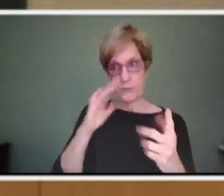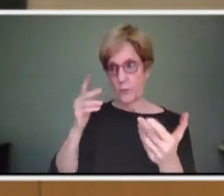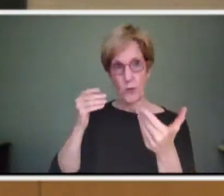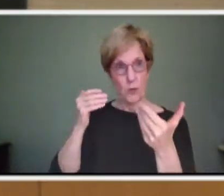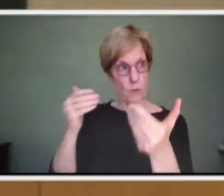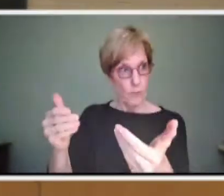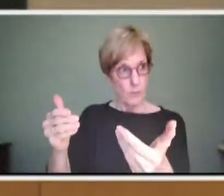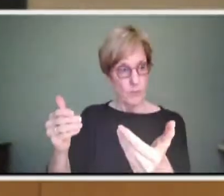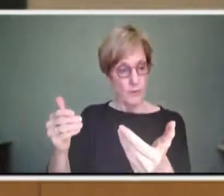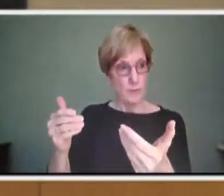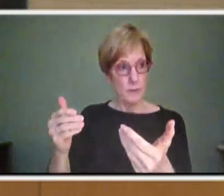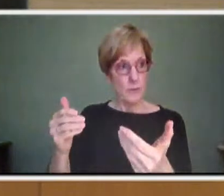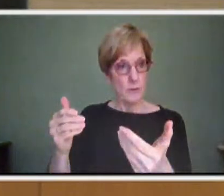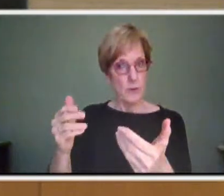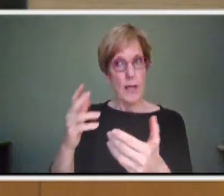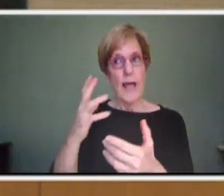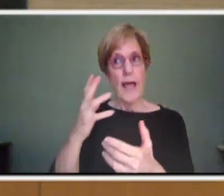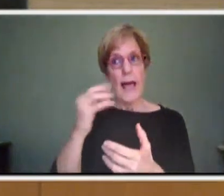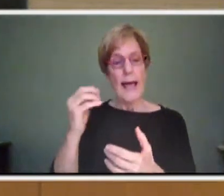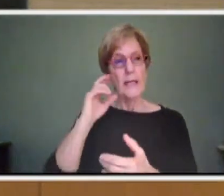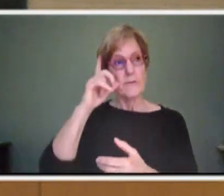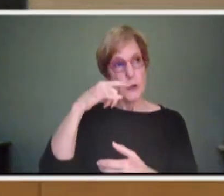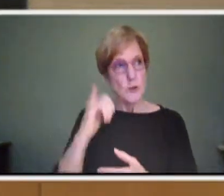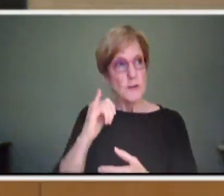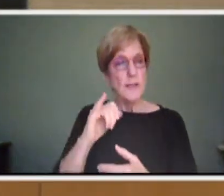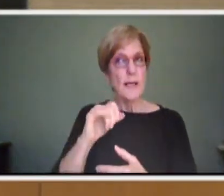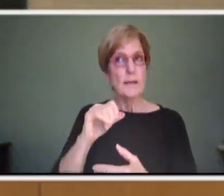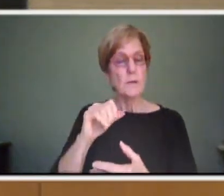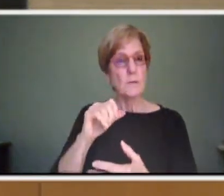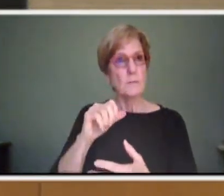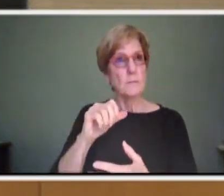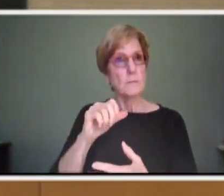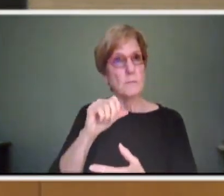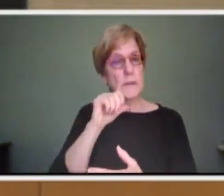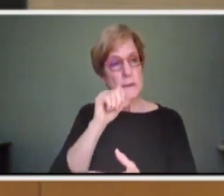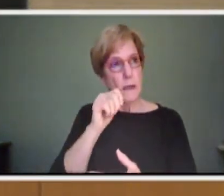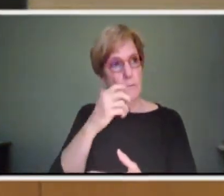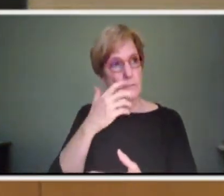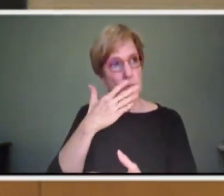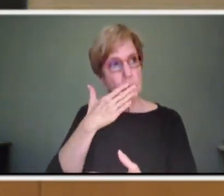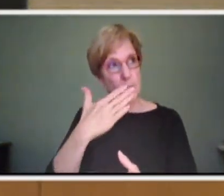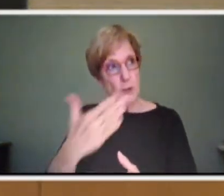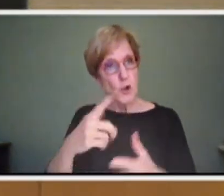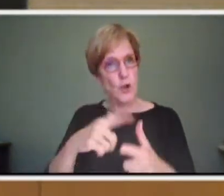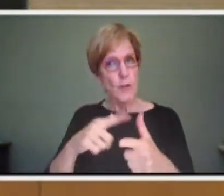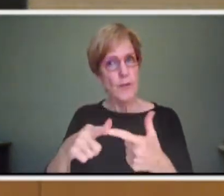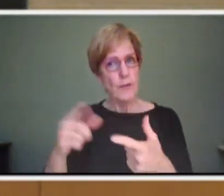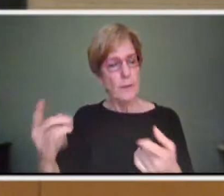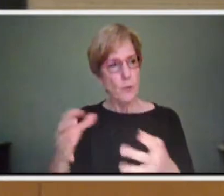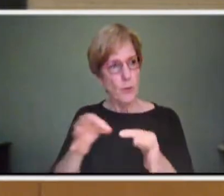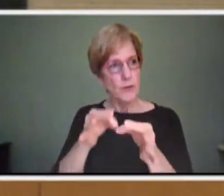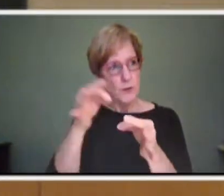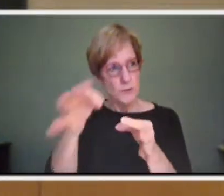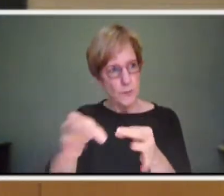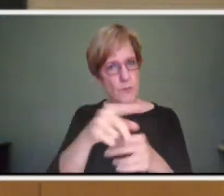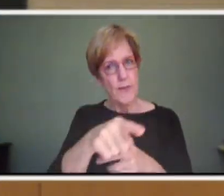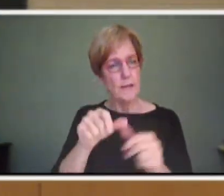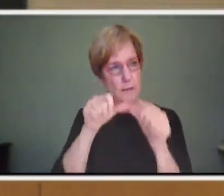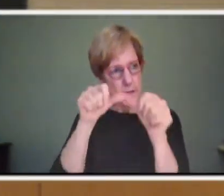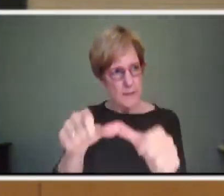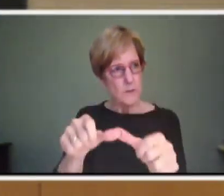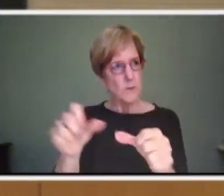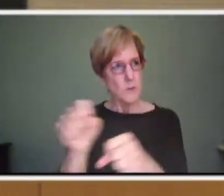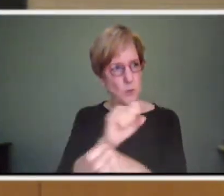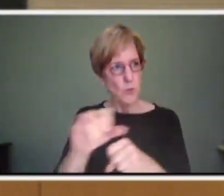if the petition looks like it's not going to get a favorable outcome, I would imagine they would prefer a deferral so they can continue to work on it than a straight